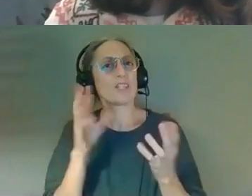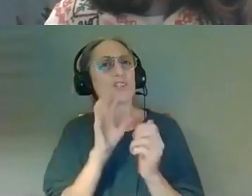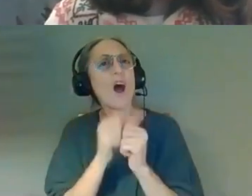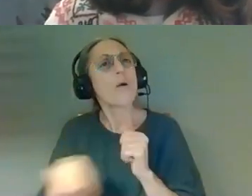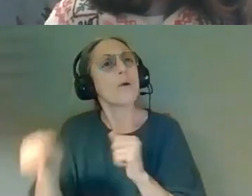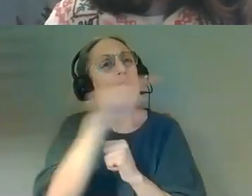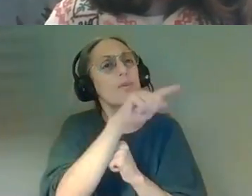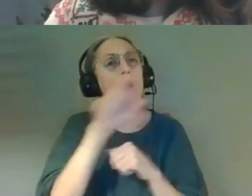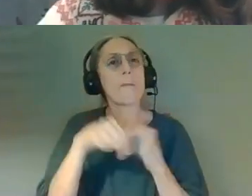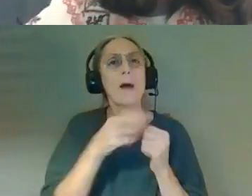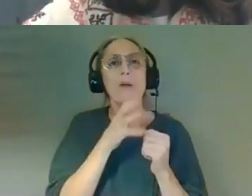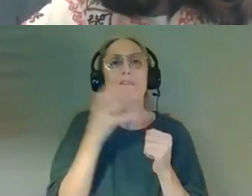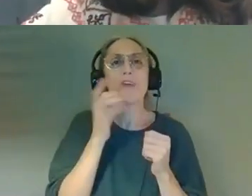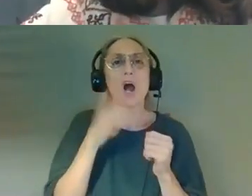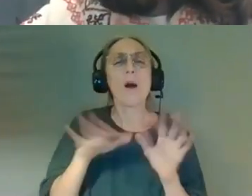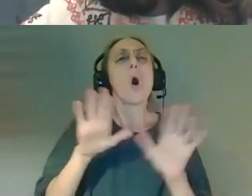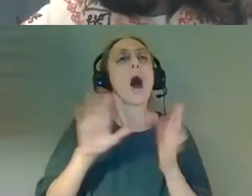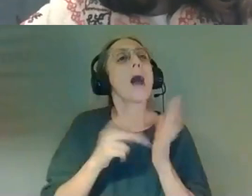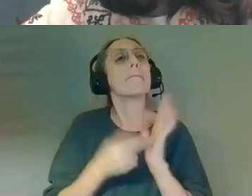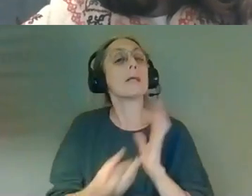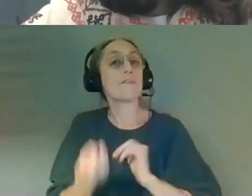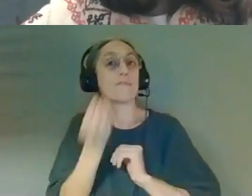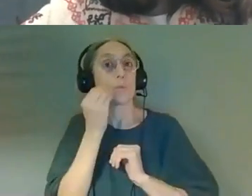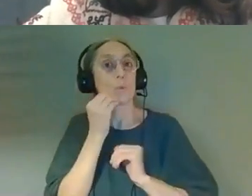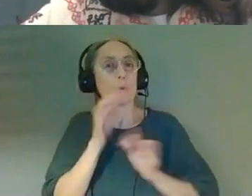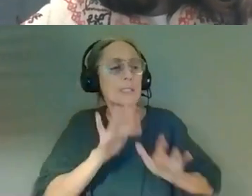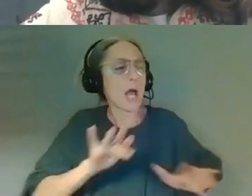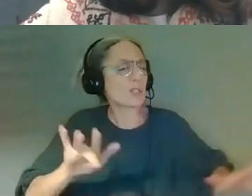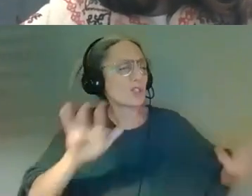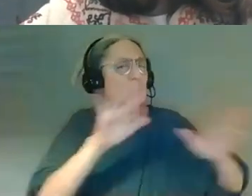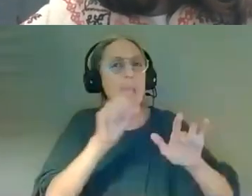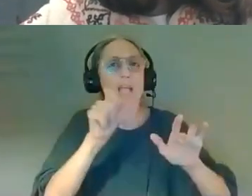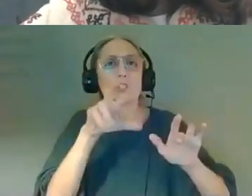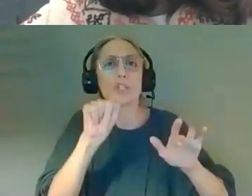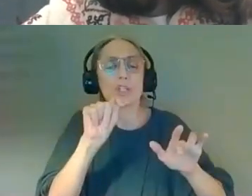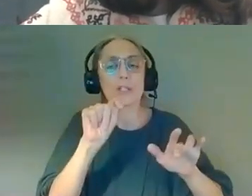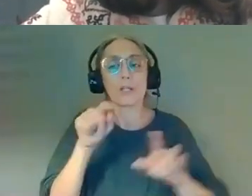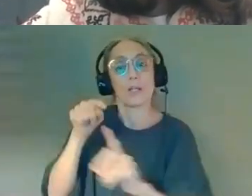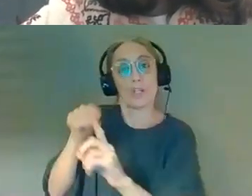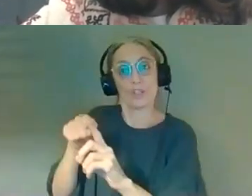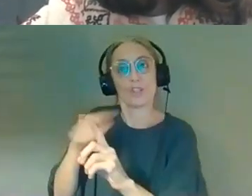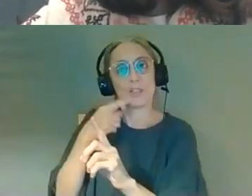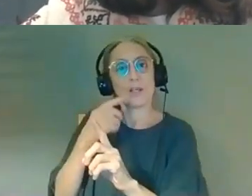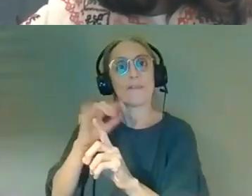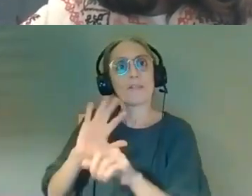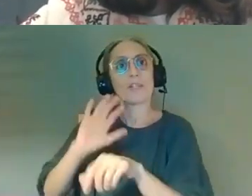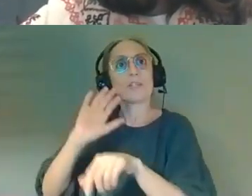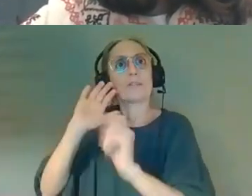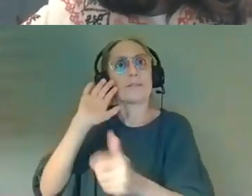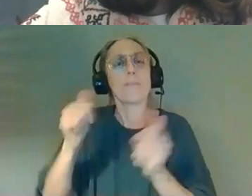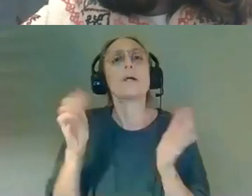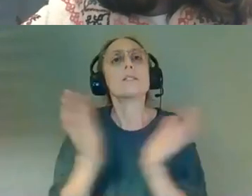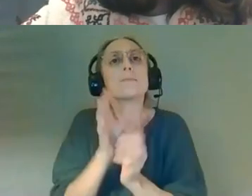the food deserts and how she introduced legislation to create small farms and to